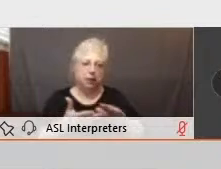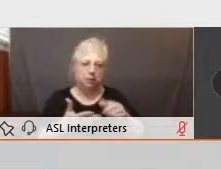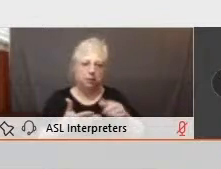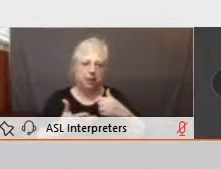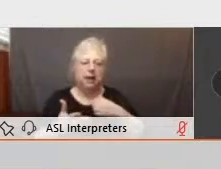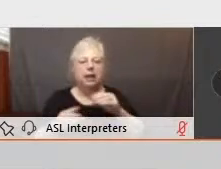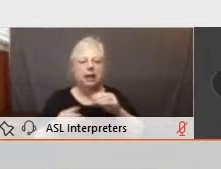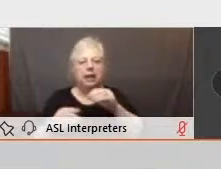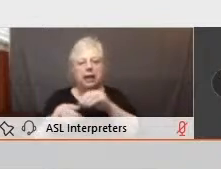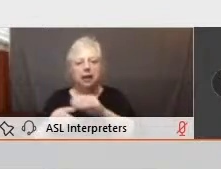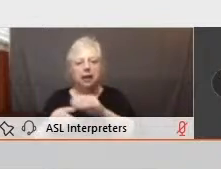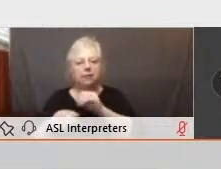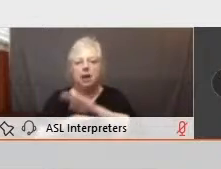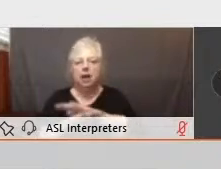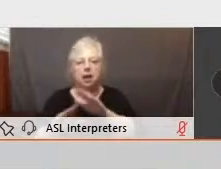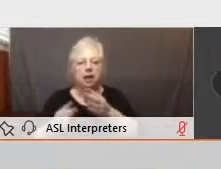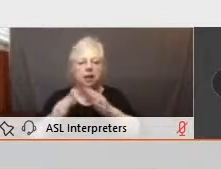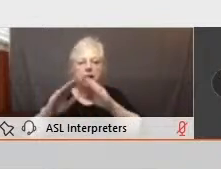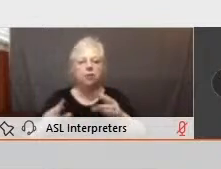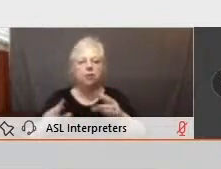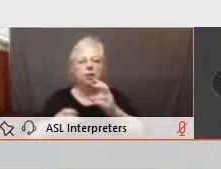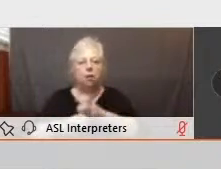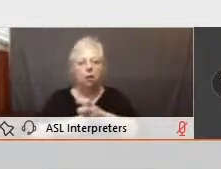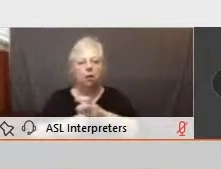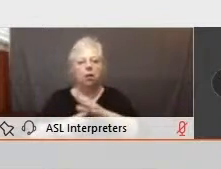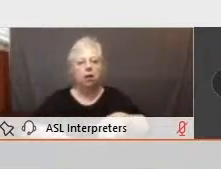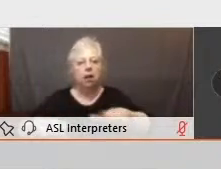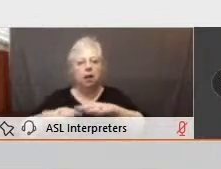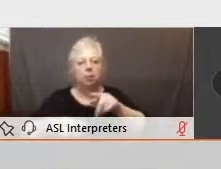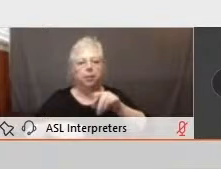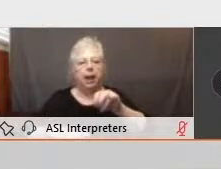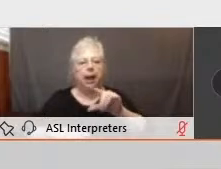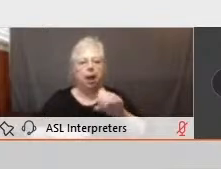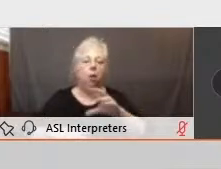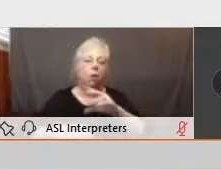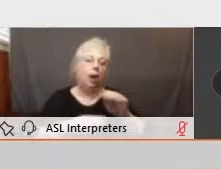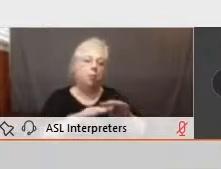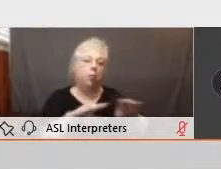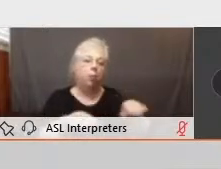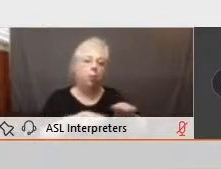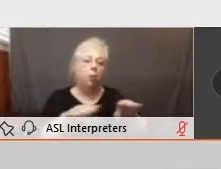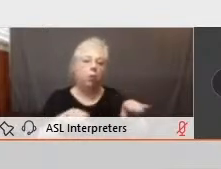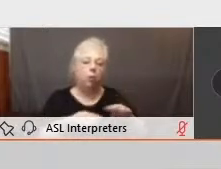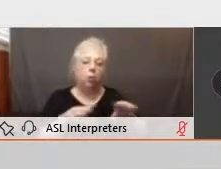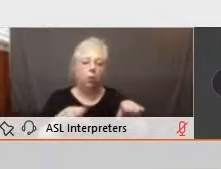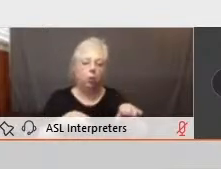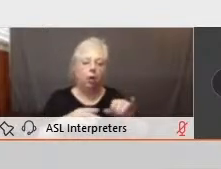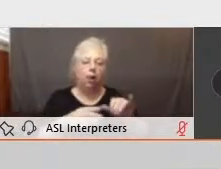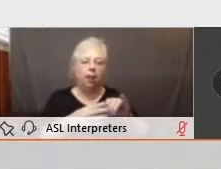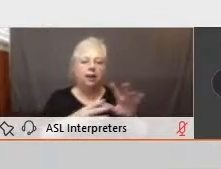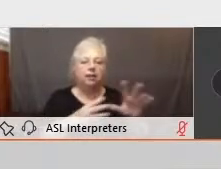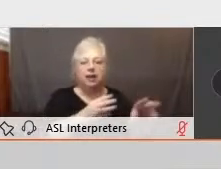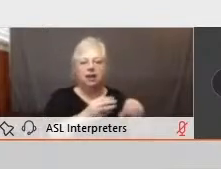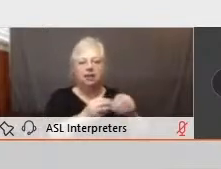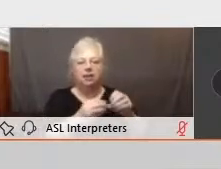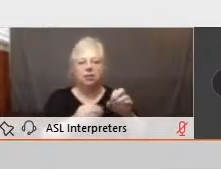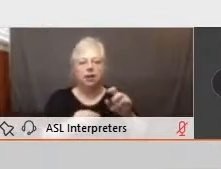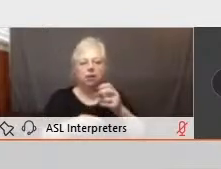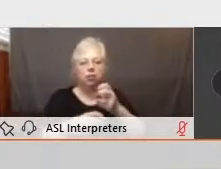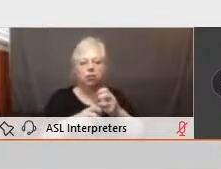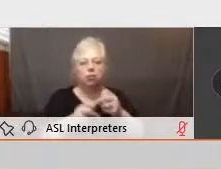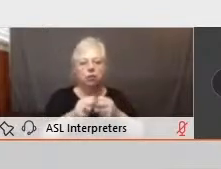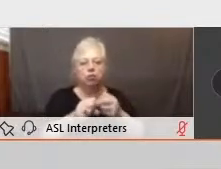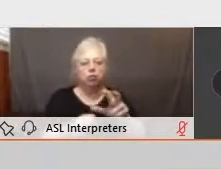installation of an uncovered hard surface patio area and a pool, which is an accessory structure that is 340